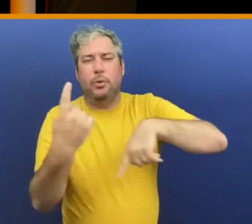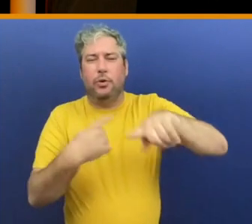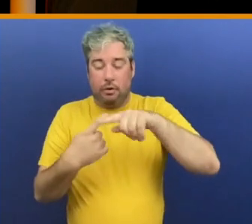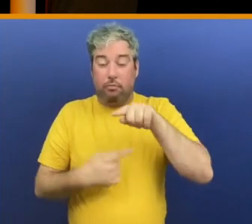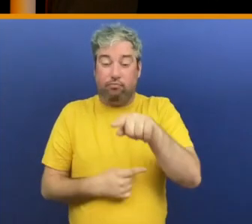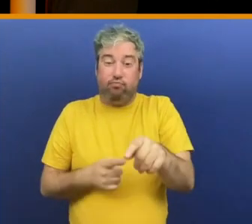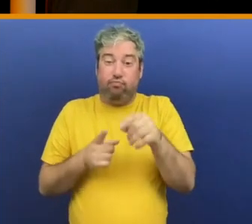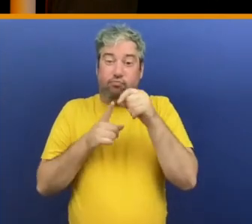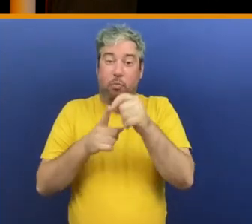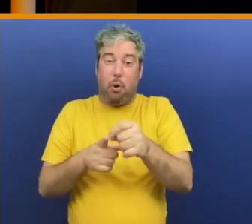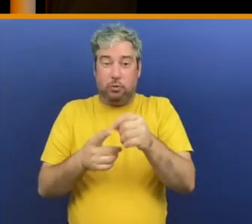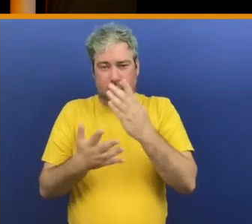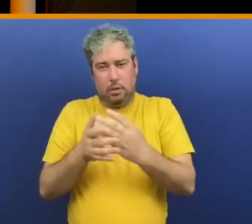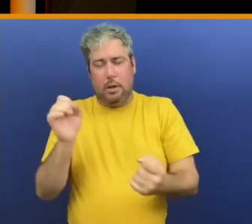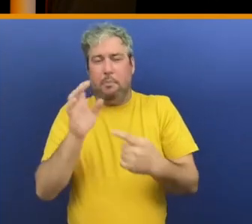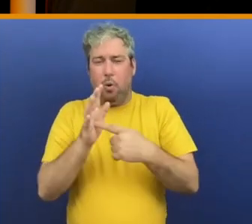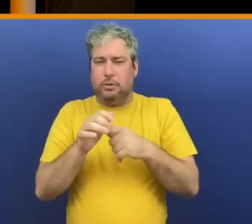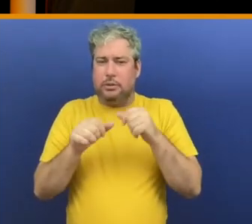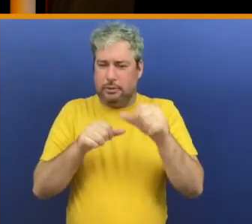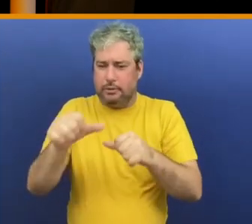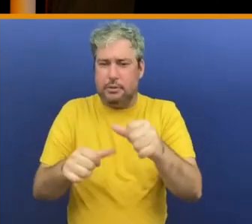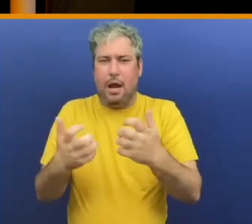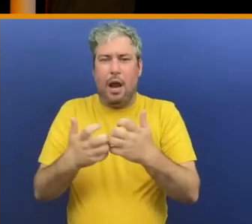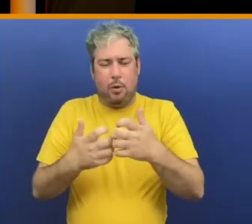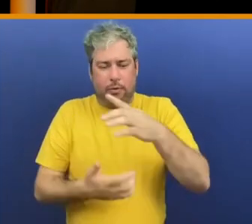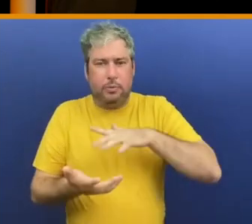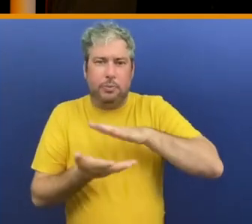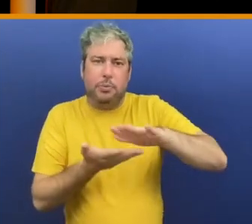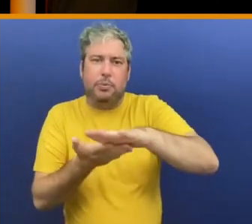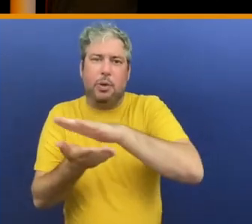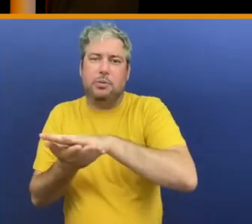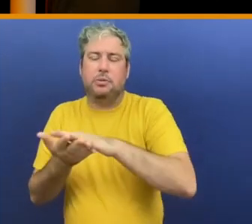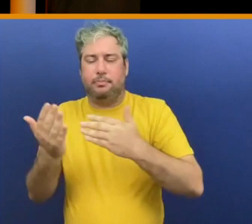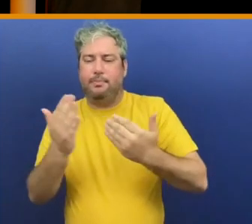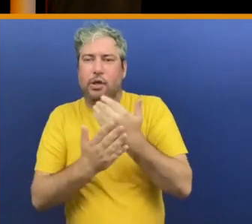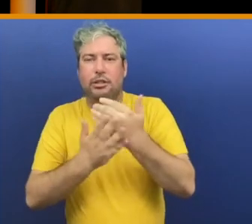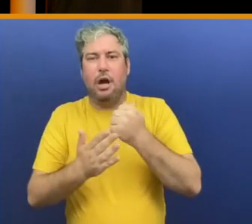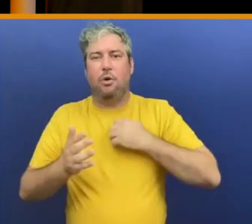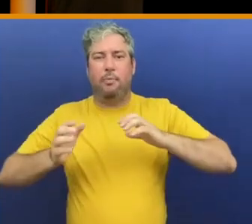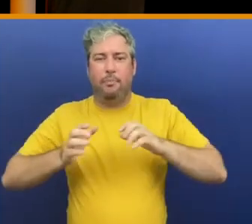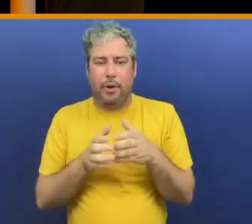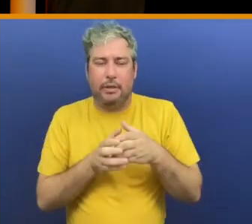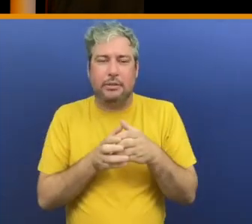party, and taking the long-term moves towards unprecedented success. Please vote for